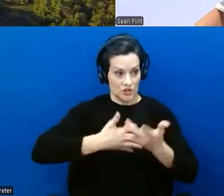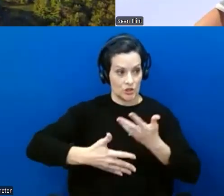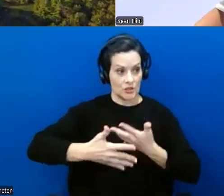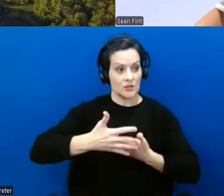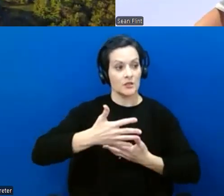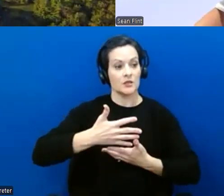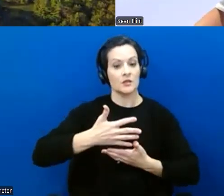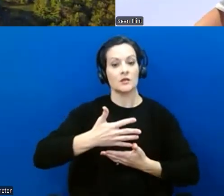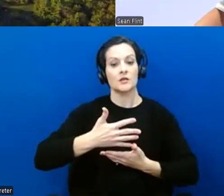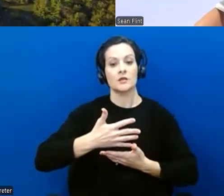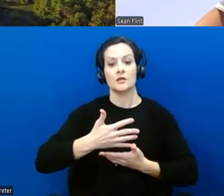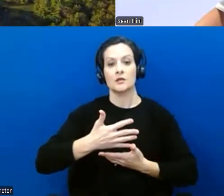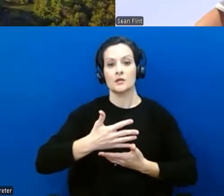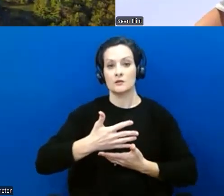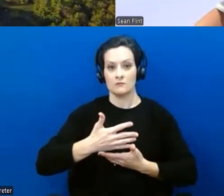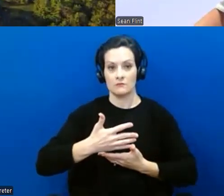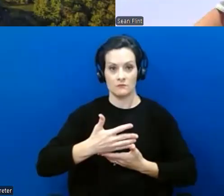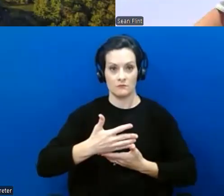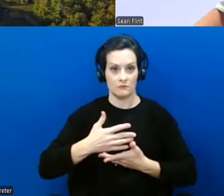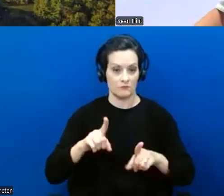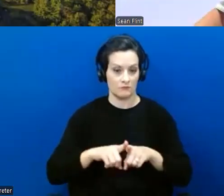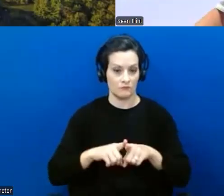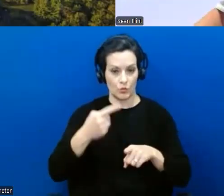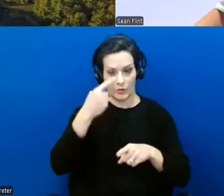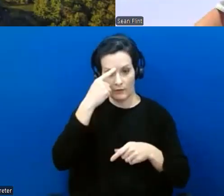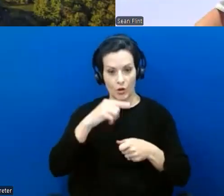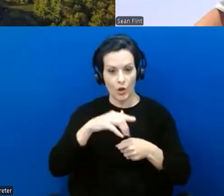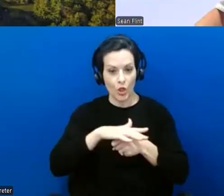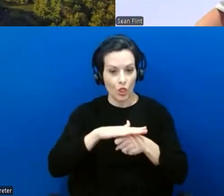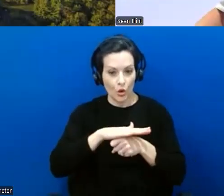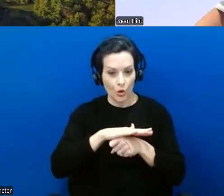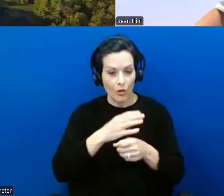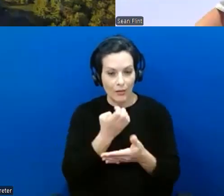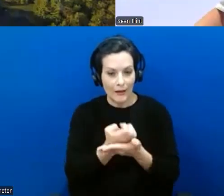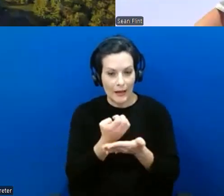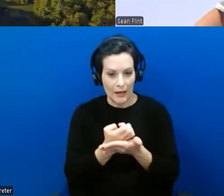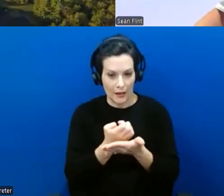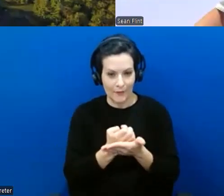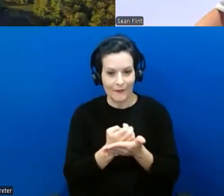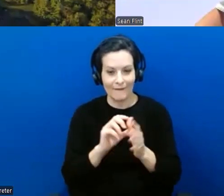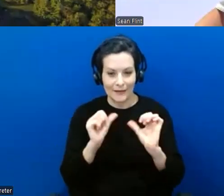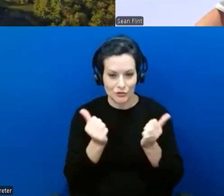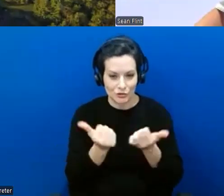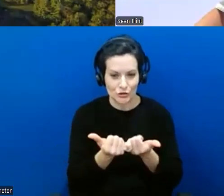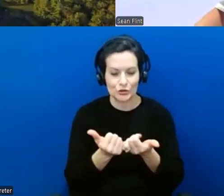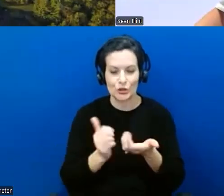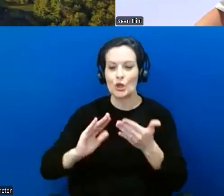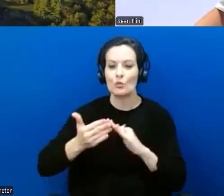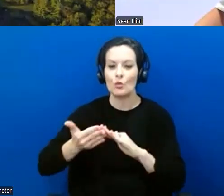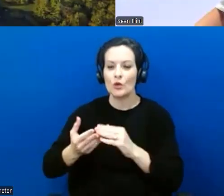also includes local economic development agencies and community growth advocates.